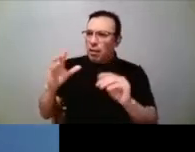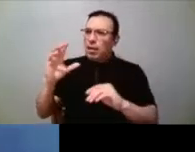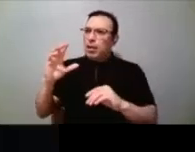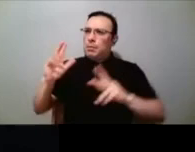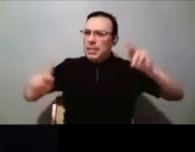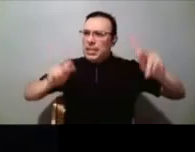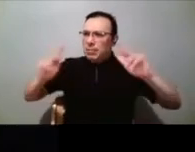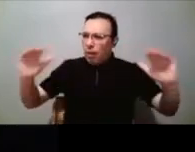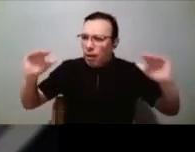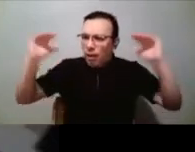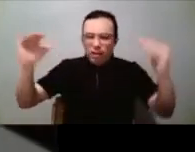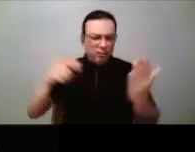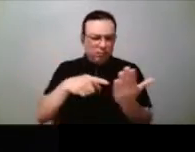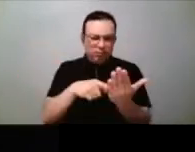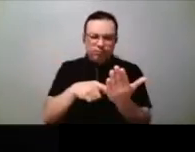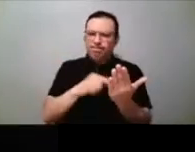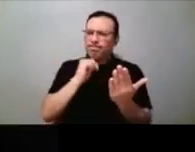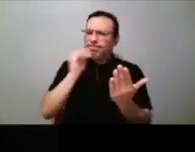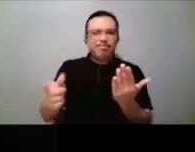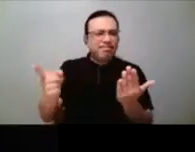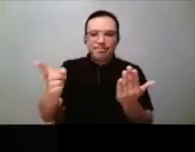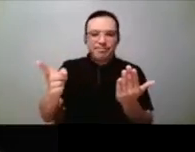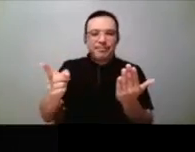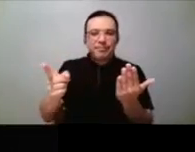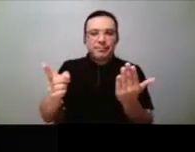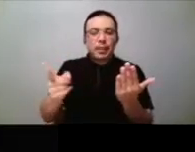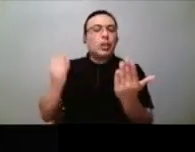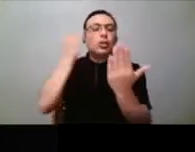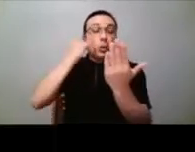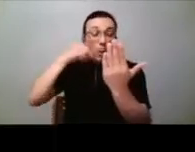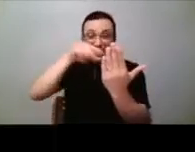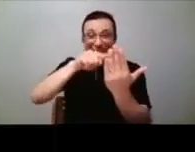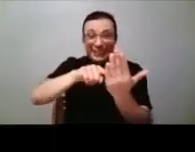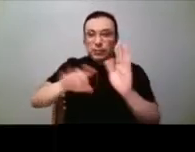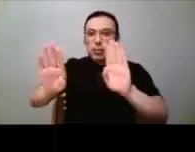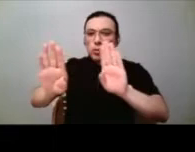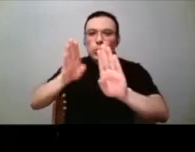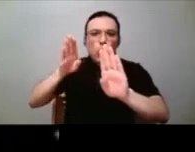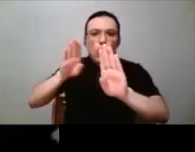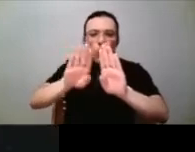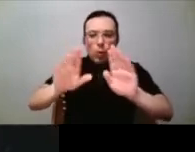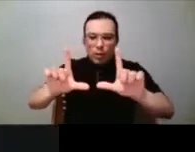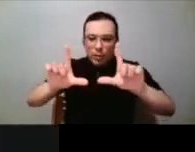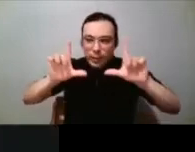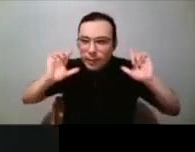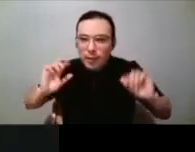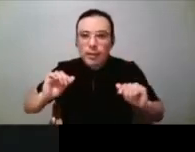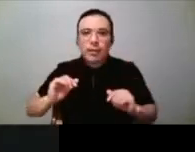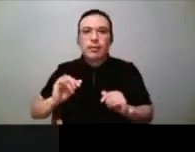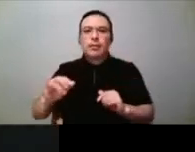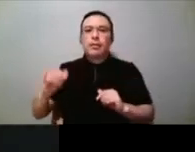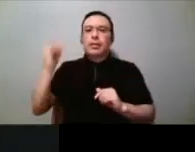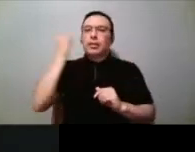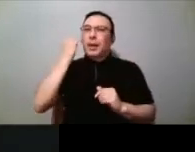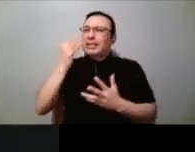What if the other side of the image were a portal? What if the seance from the bed of trouble of crypt melancholy doesn't end until